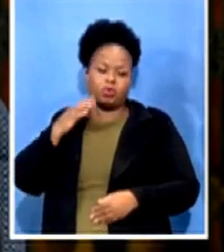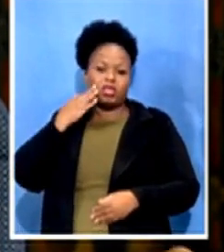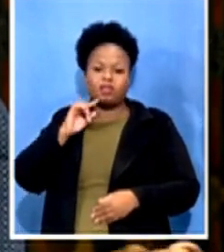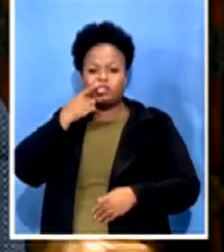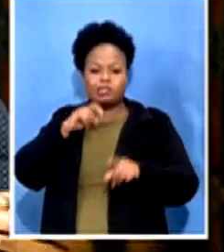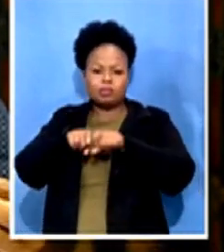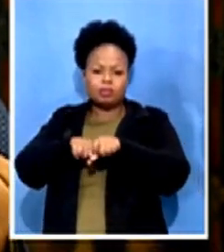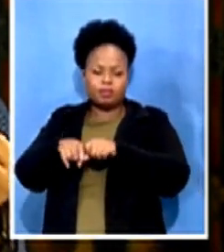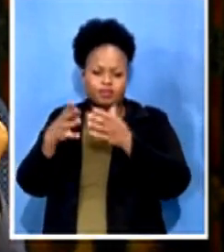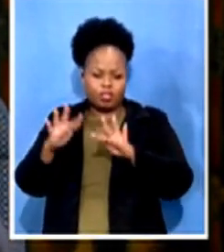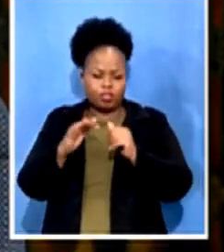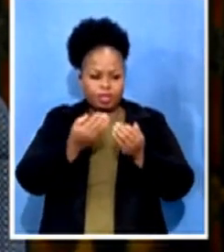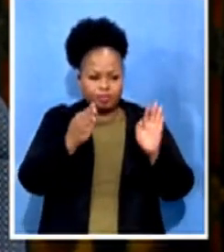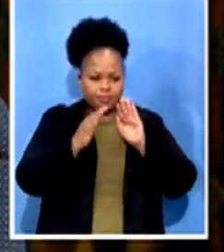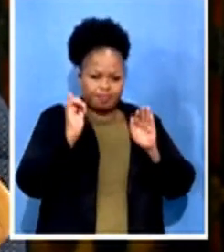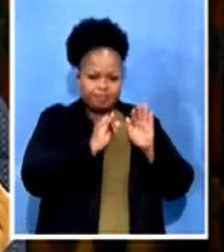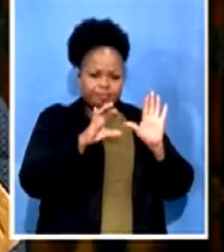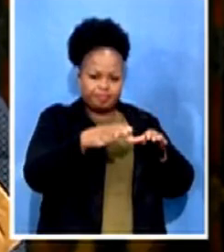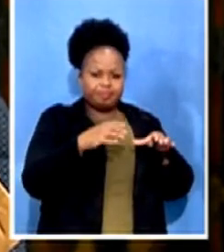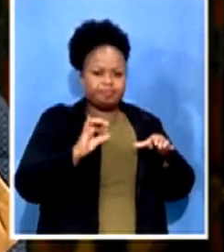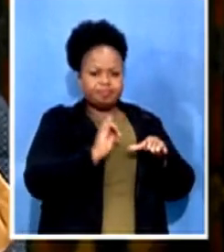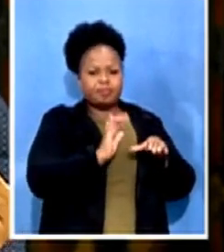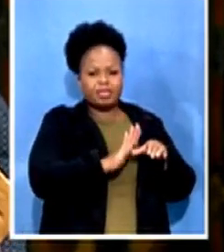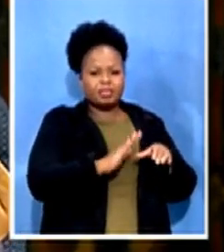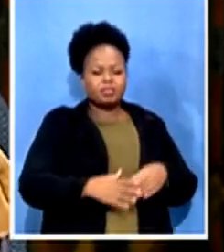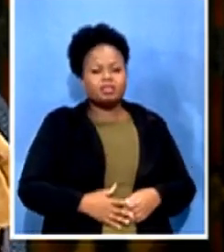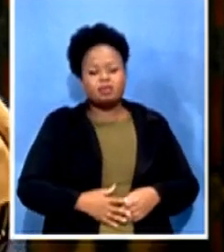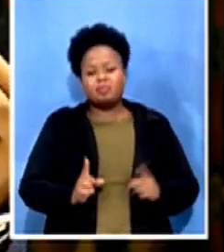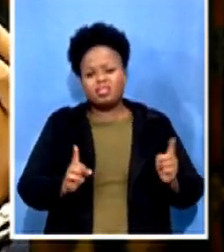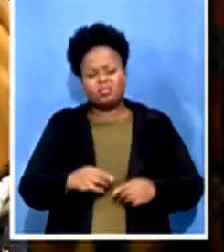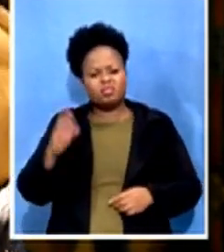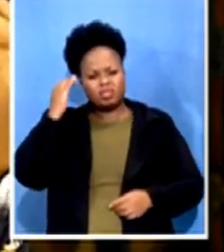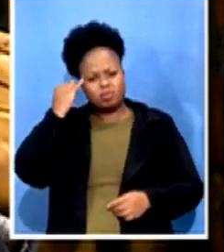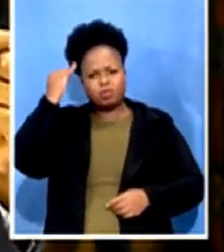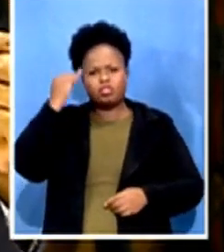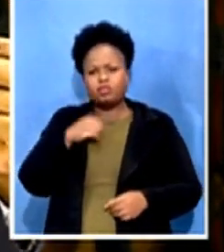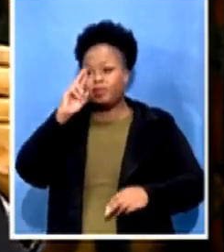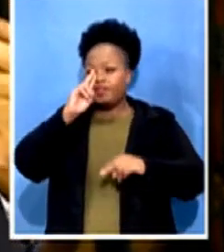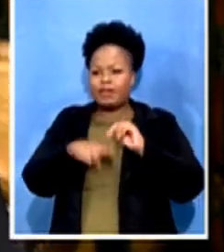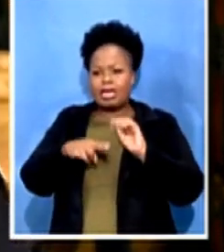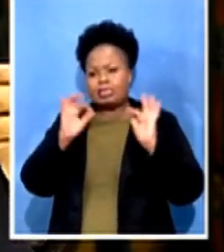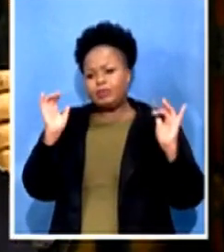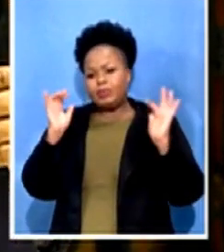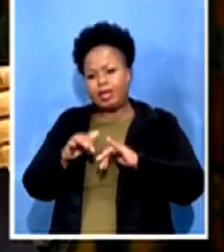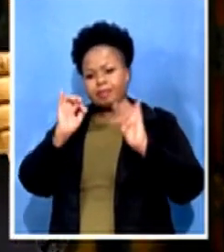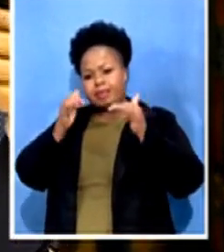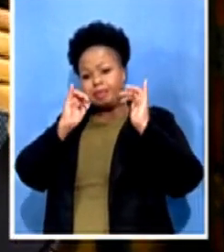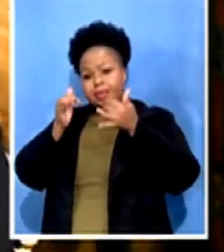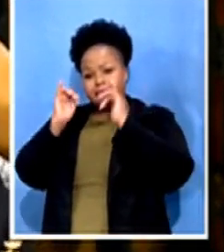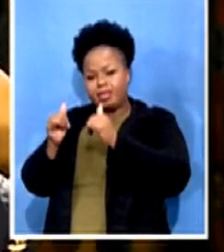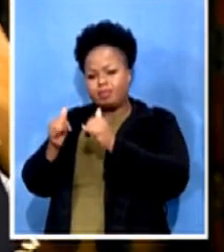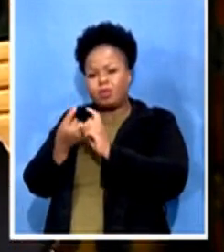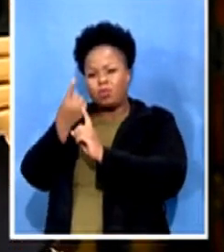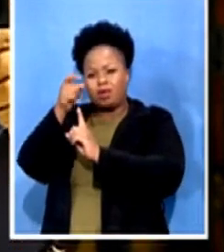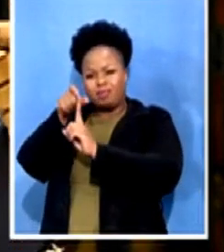But you can imagine it was fun for them, but one of those or some of those will